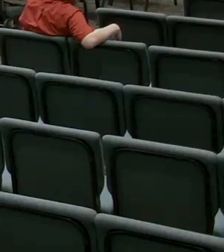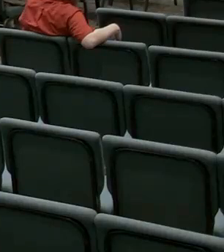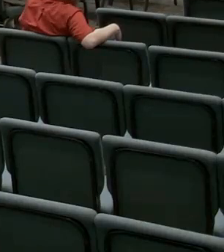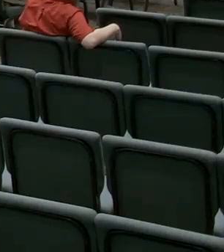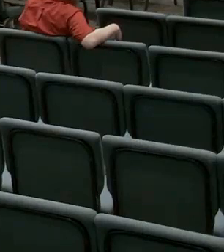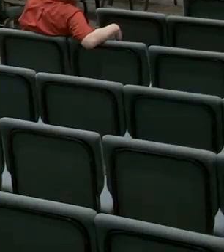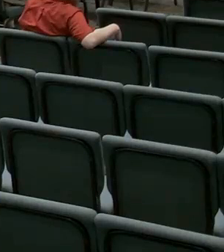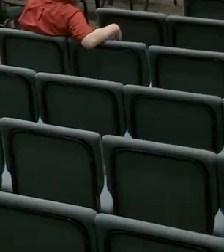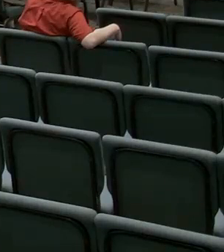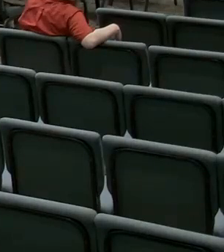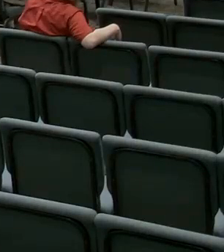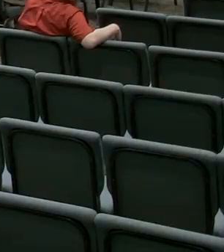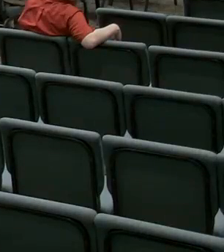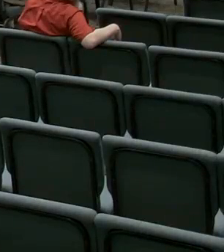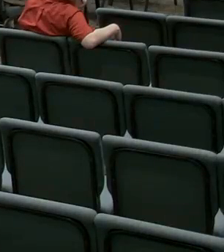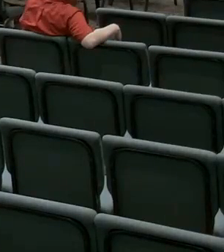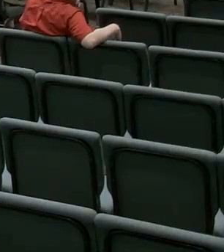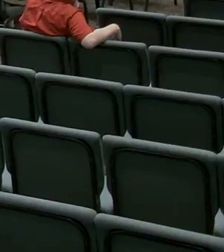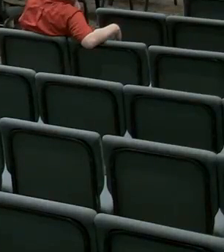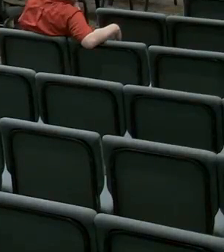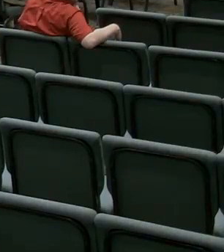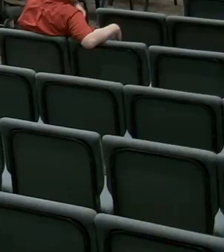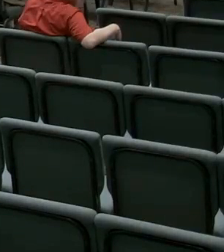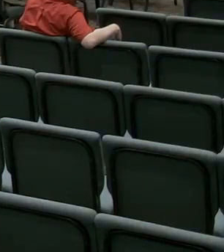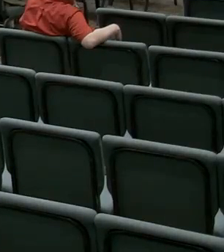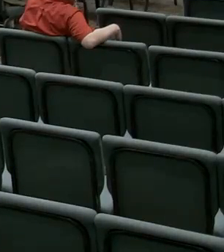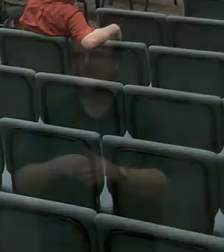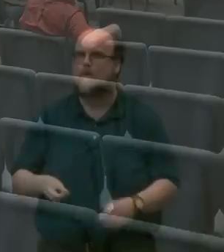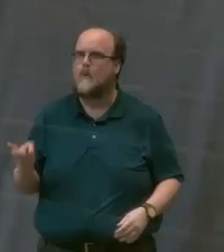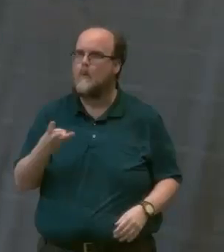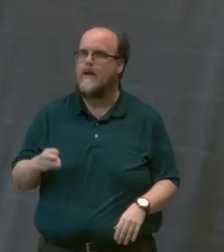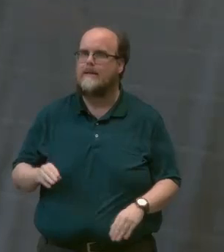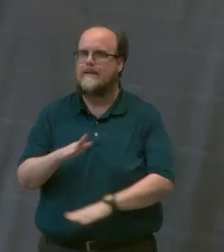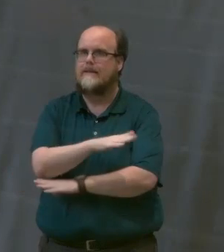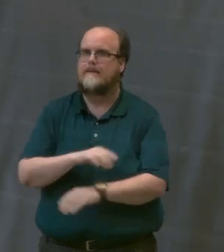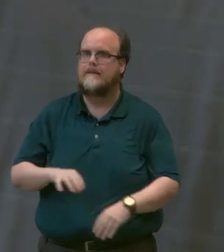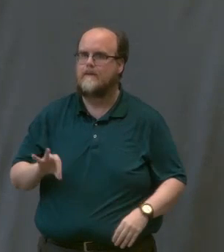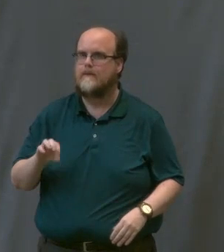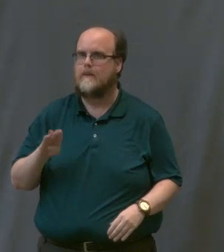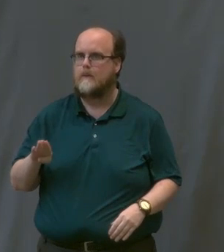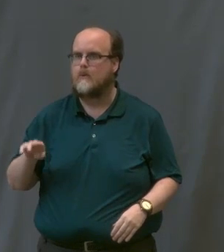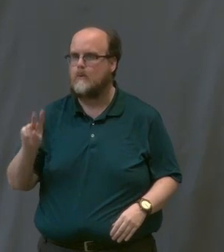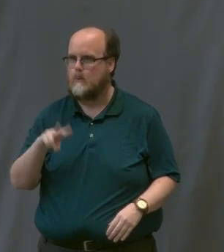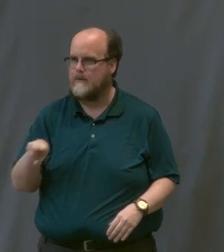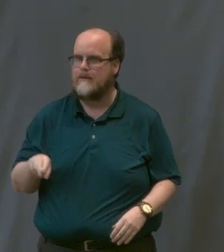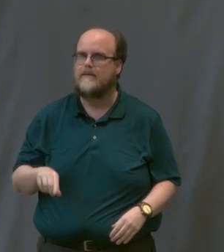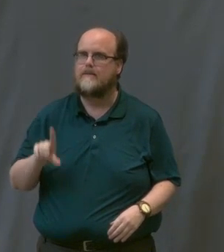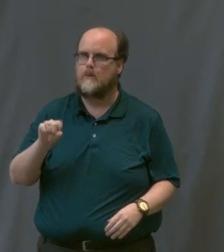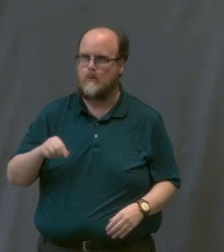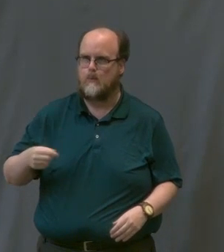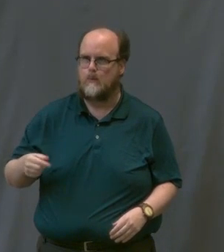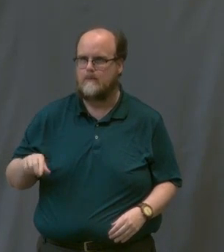everyone's quiet, so let's go ahead and get started then. It is Wednesday evening, February the 22nd, 2023.